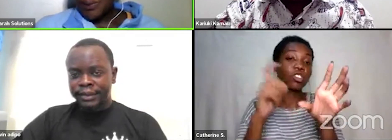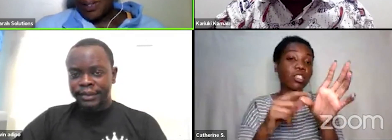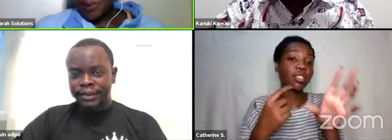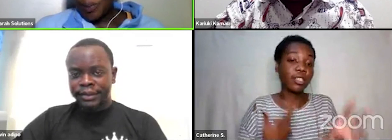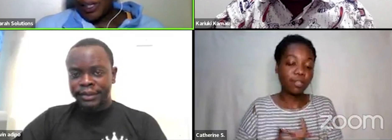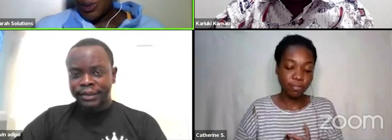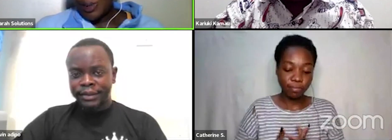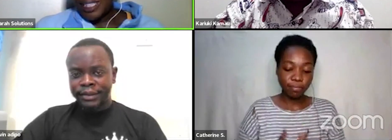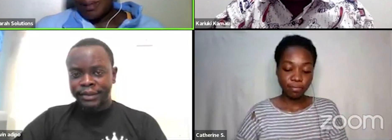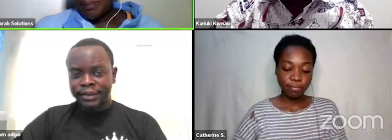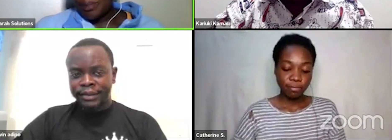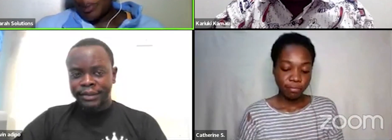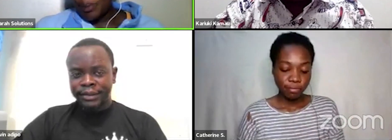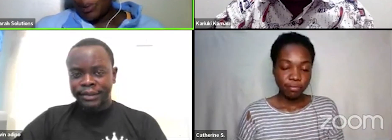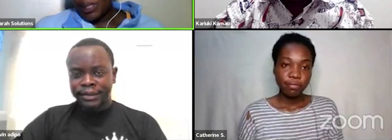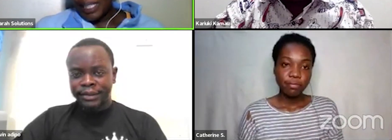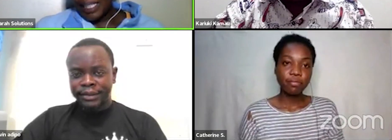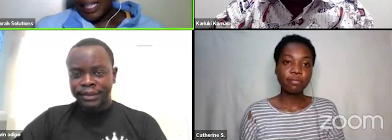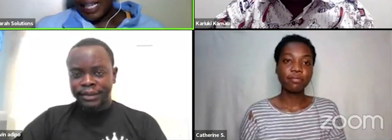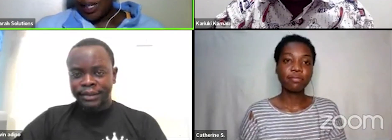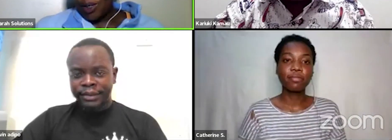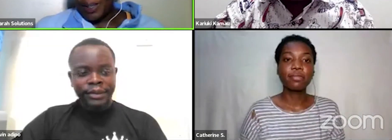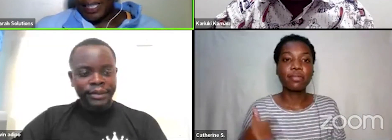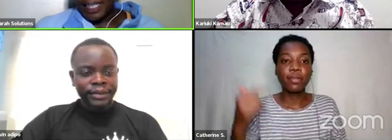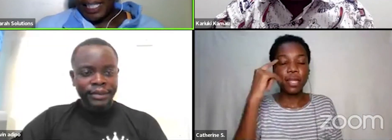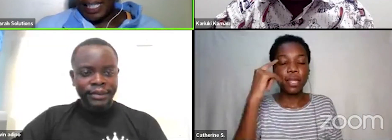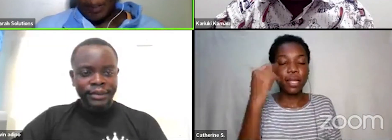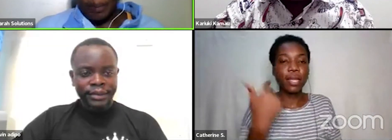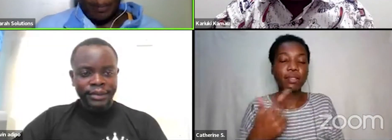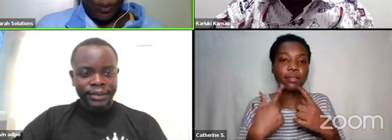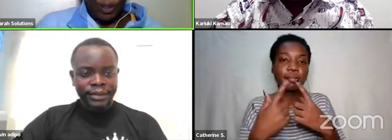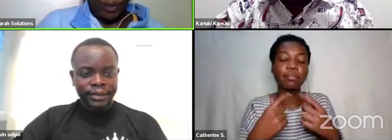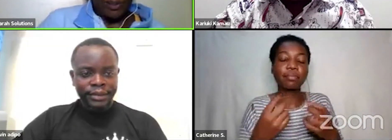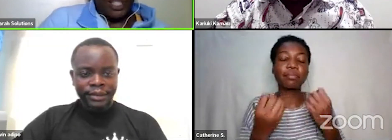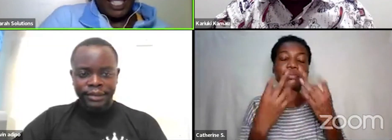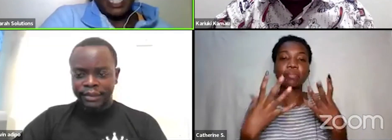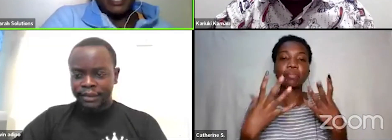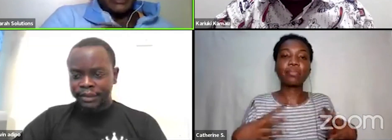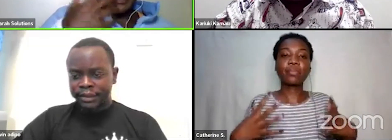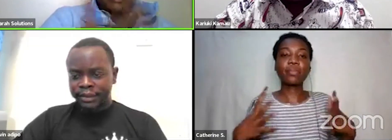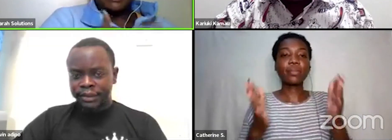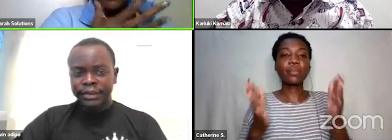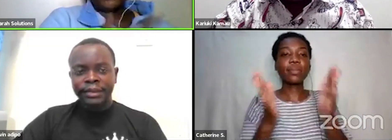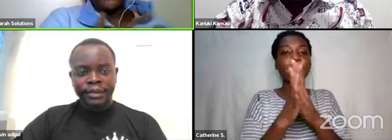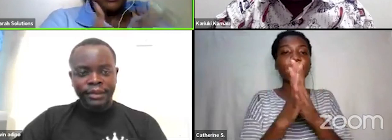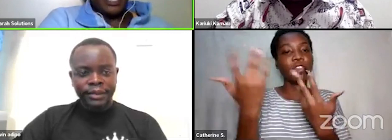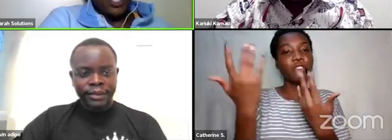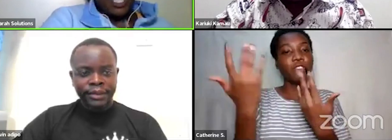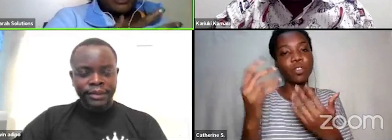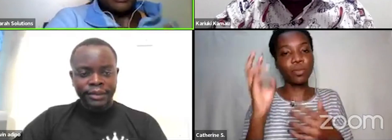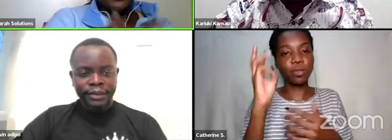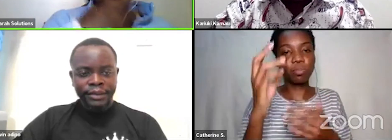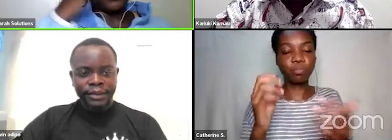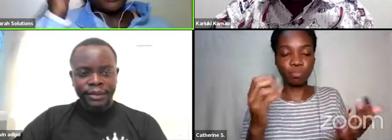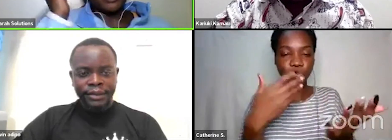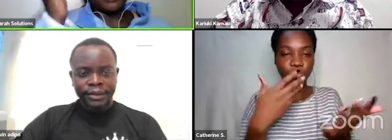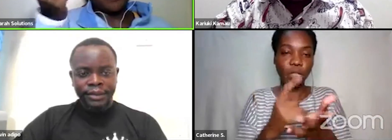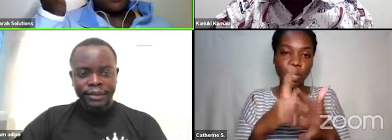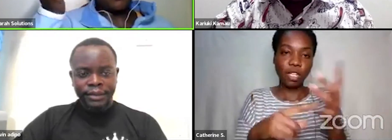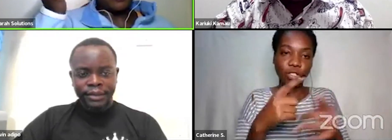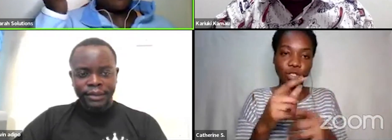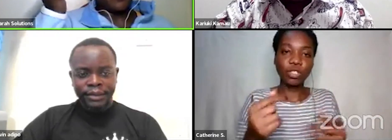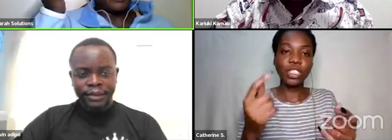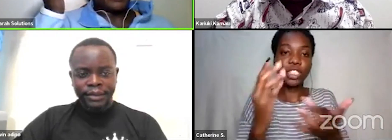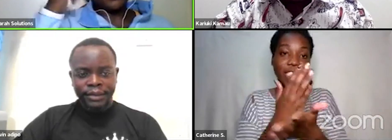Wow, I think you have spoken to quite a number of people, and I hope that they can implement what you have shared. And we actually seek to host